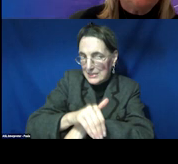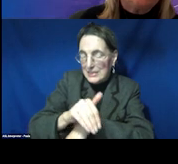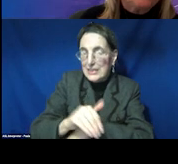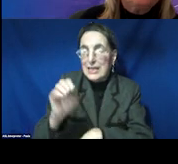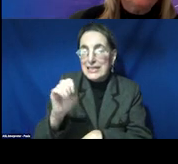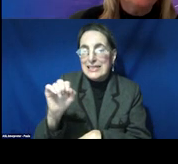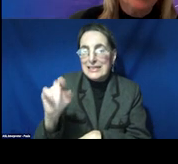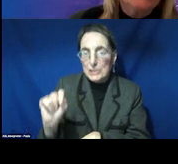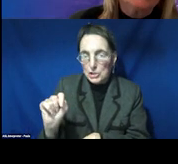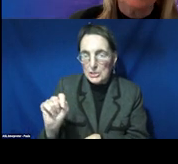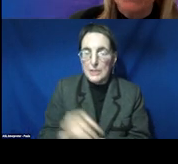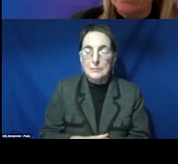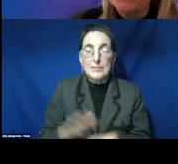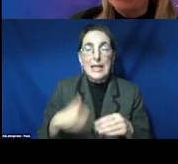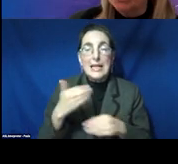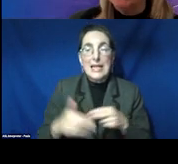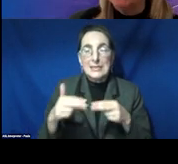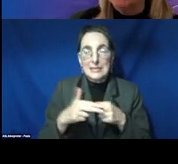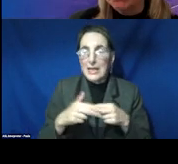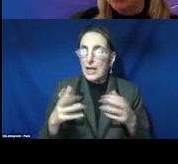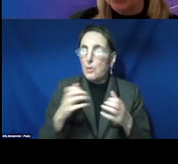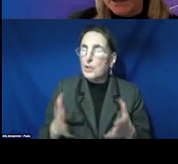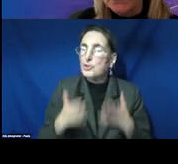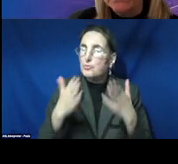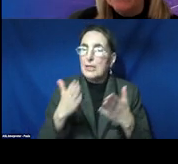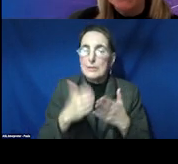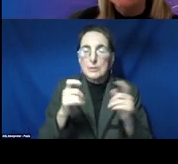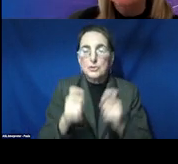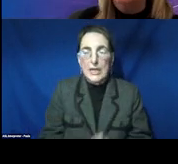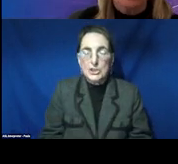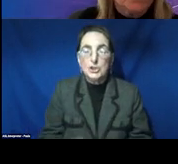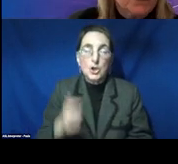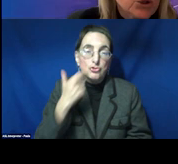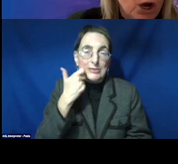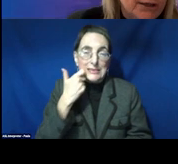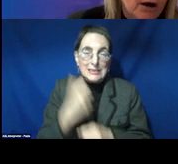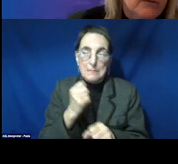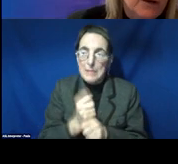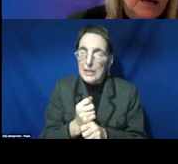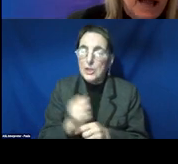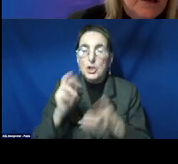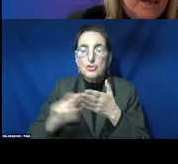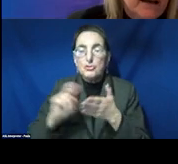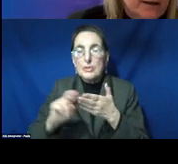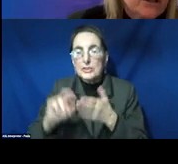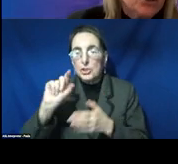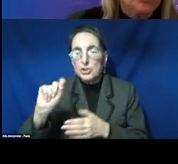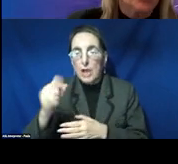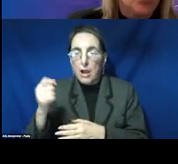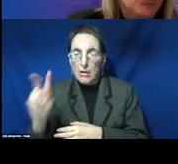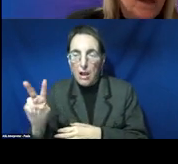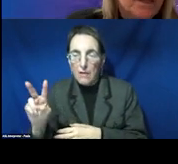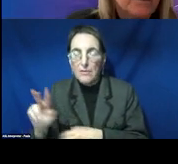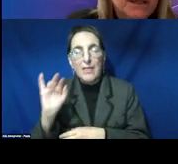please. Now, I wanted to bring up some changes which were recently made to research.gov. And that has to